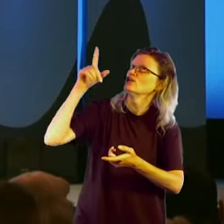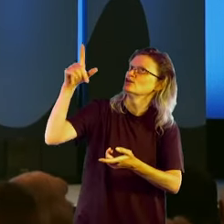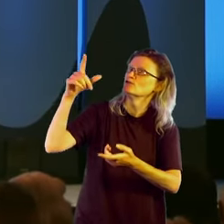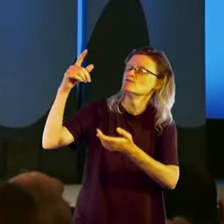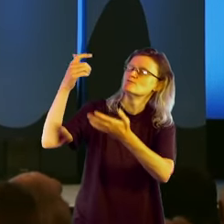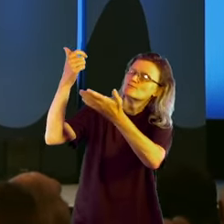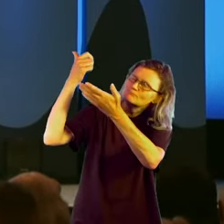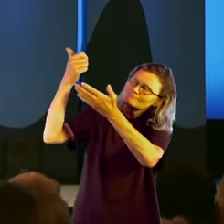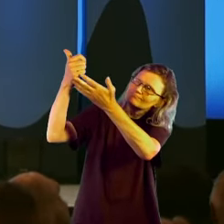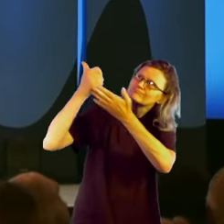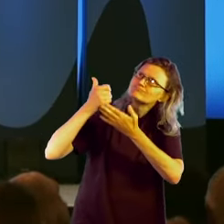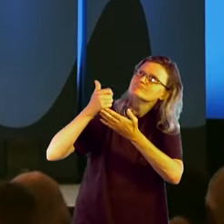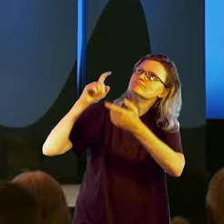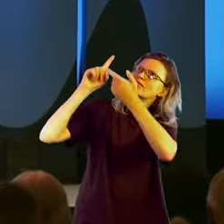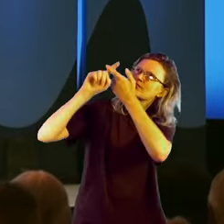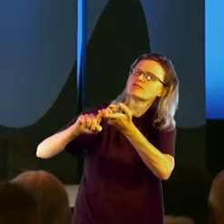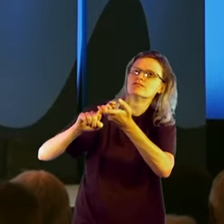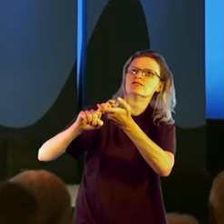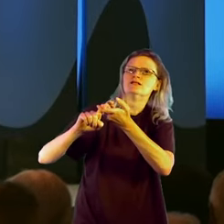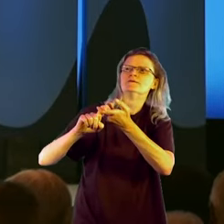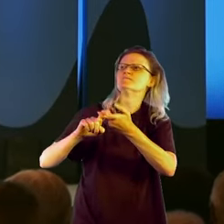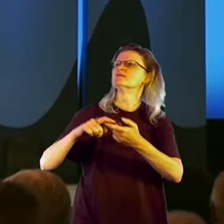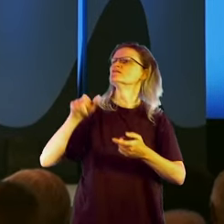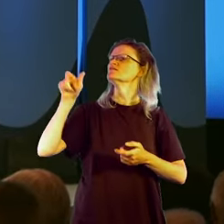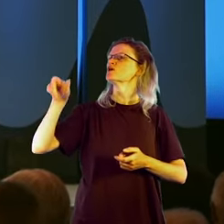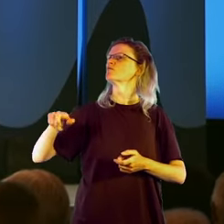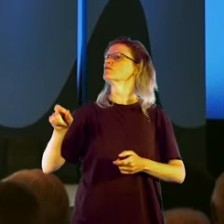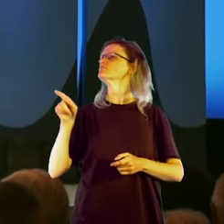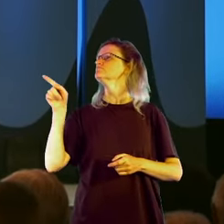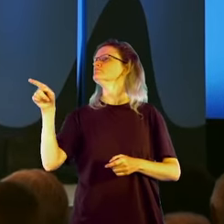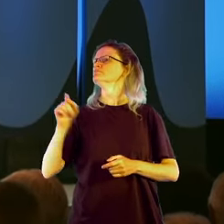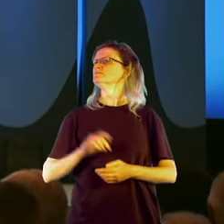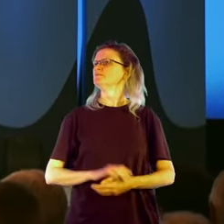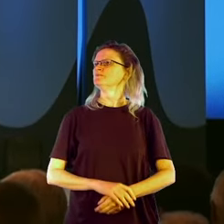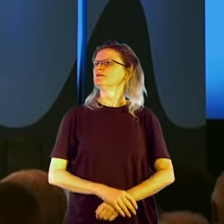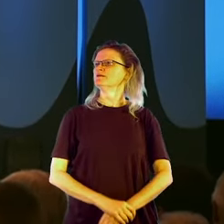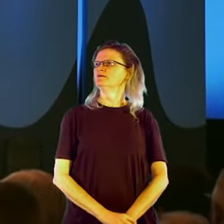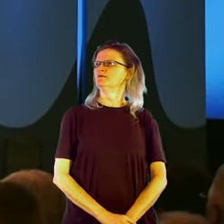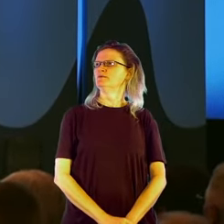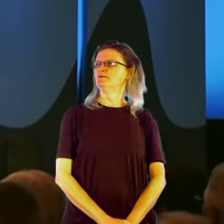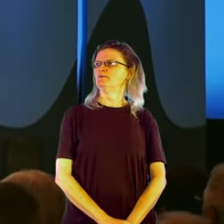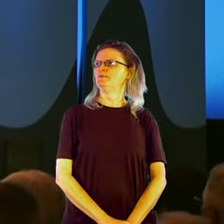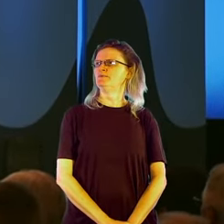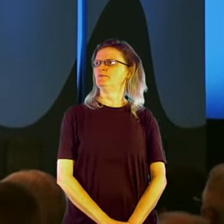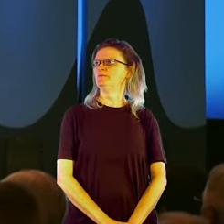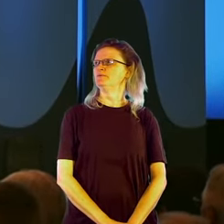to depend on. There was someone at the front, I think, a hand went up, I don't know, Alison.